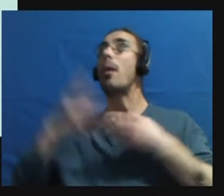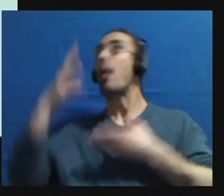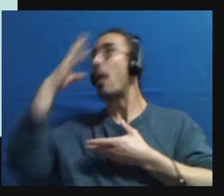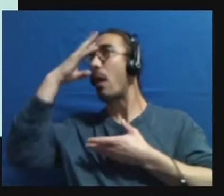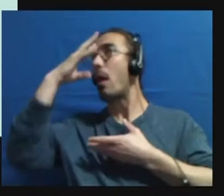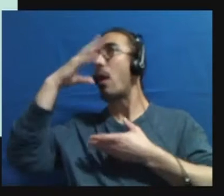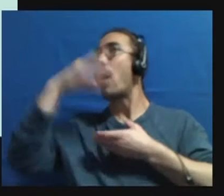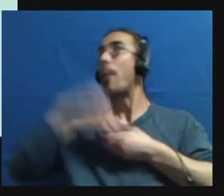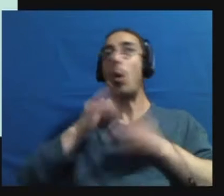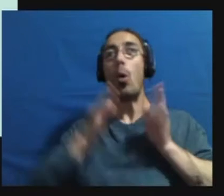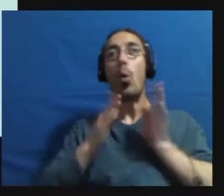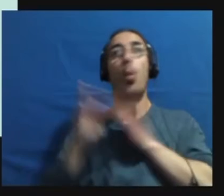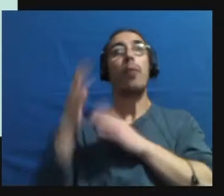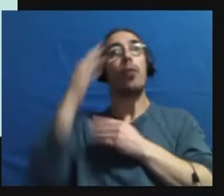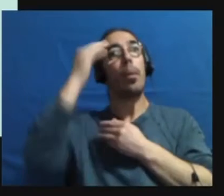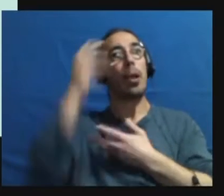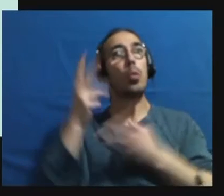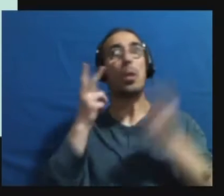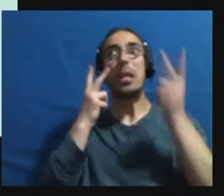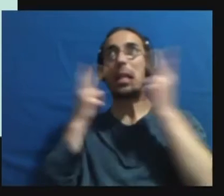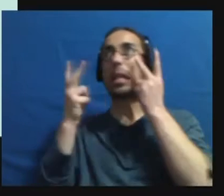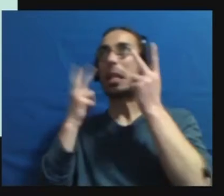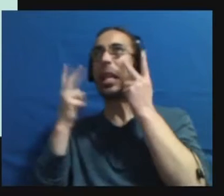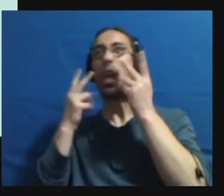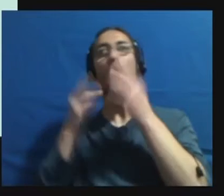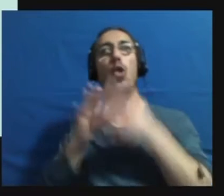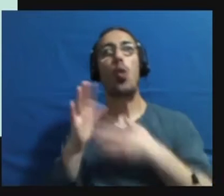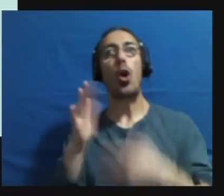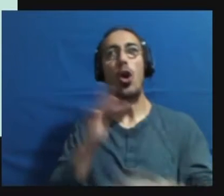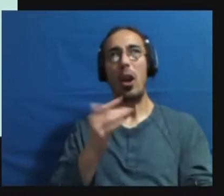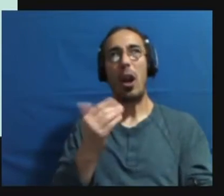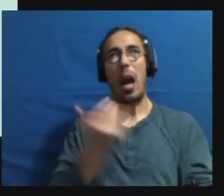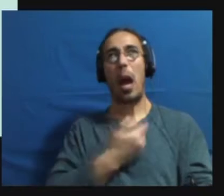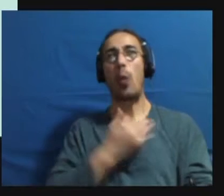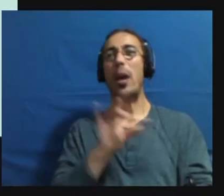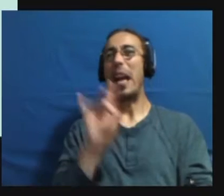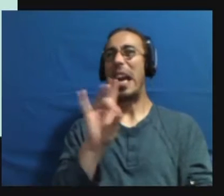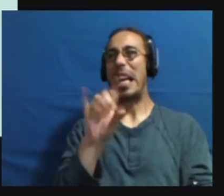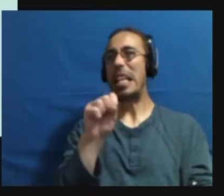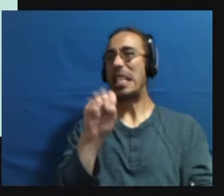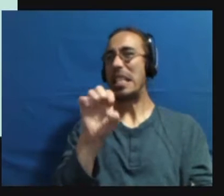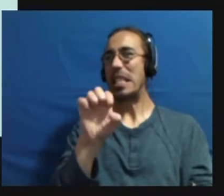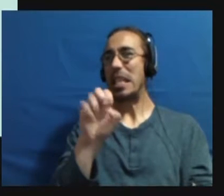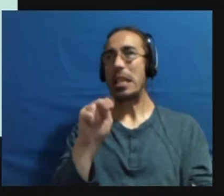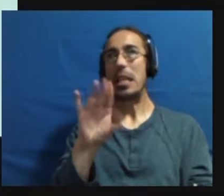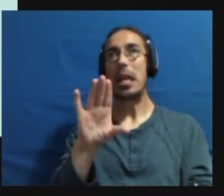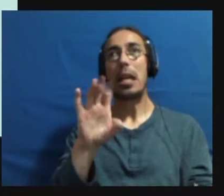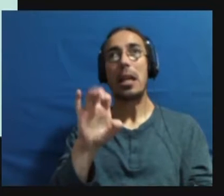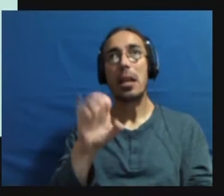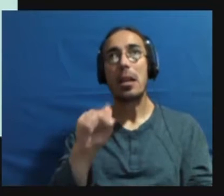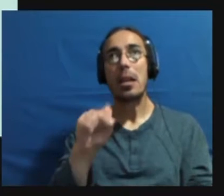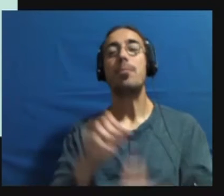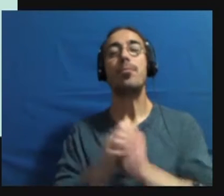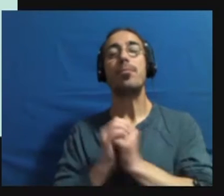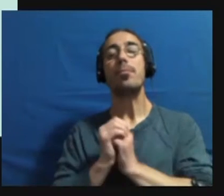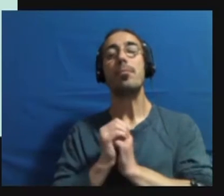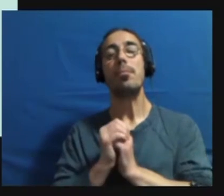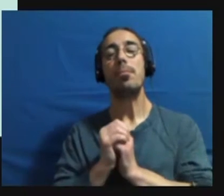organizing information received through the eight senses. When we receive sensory input, maybe